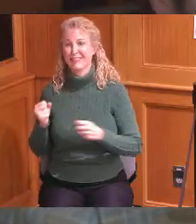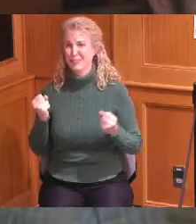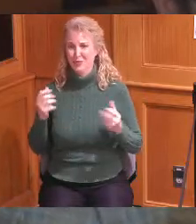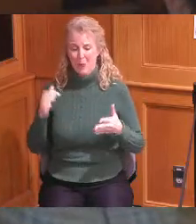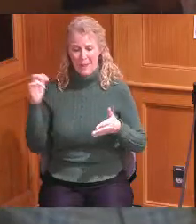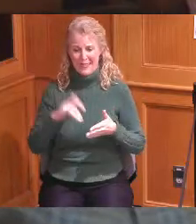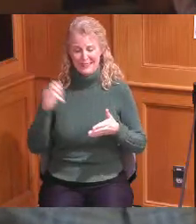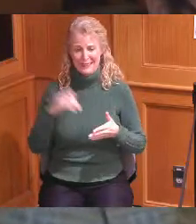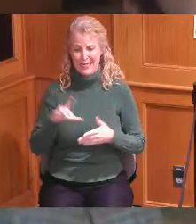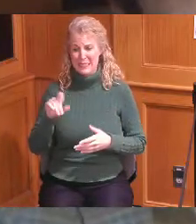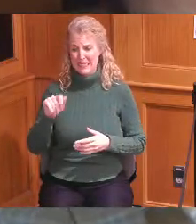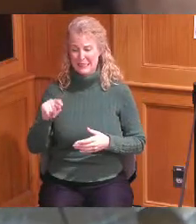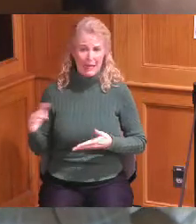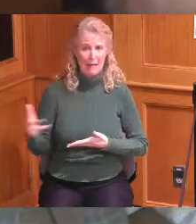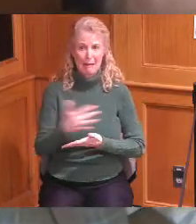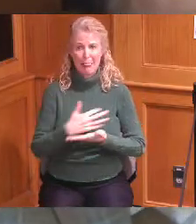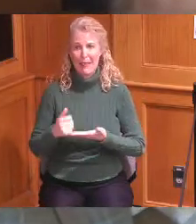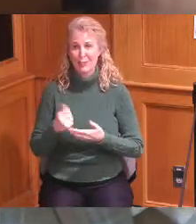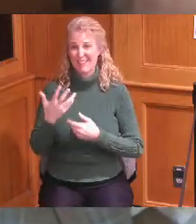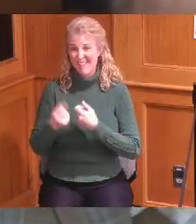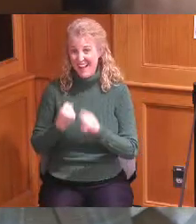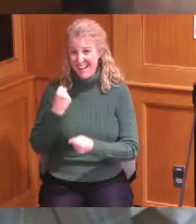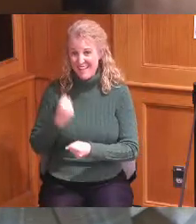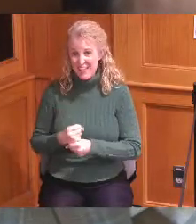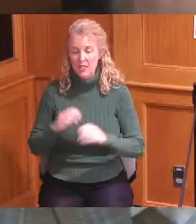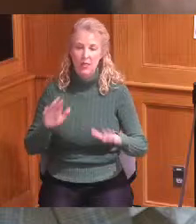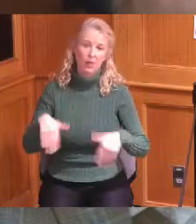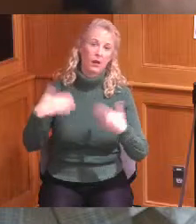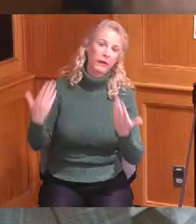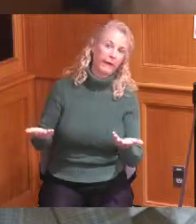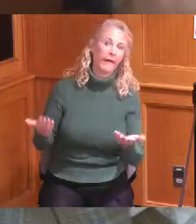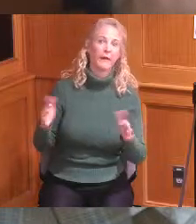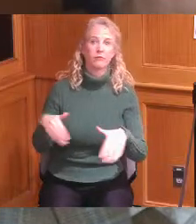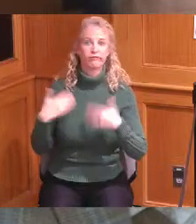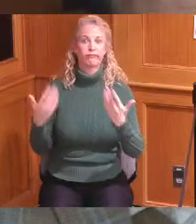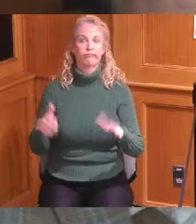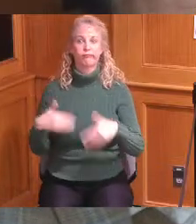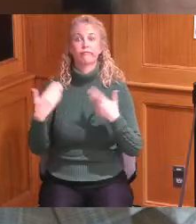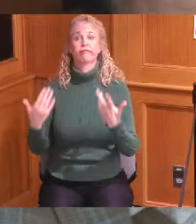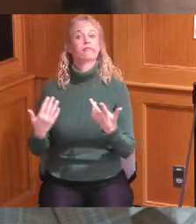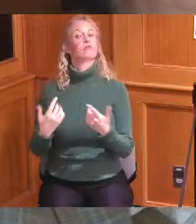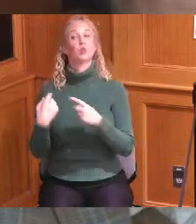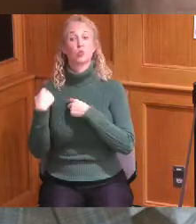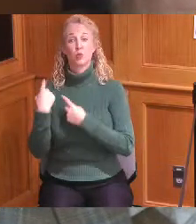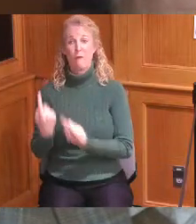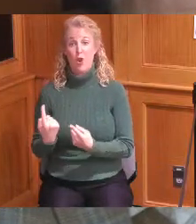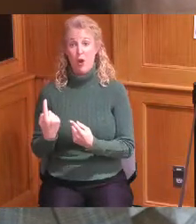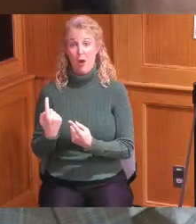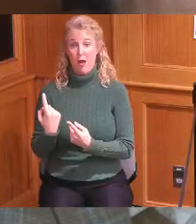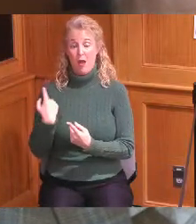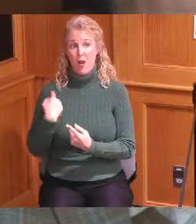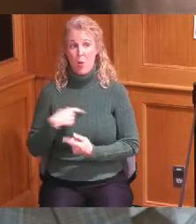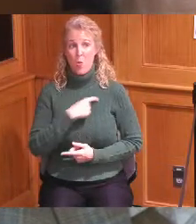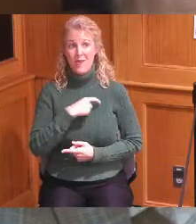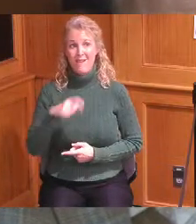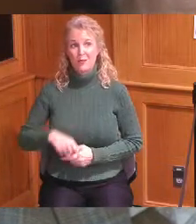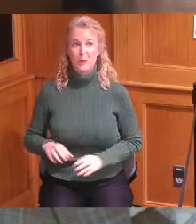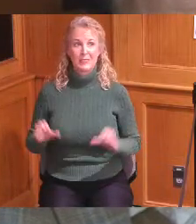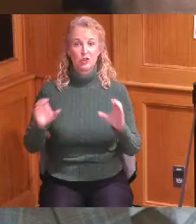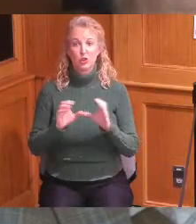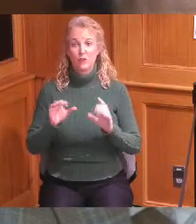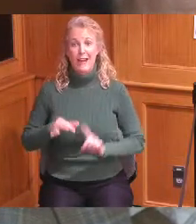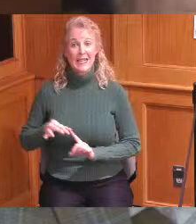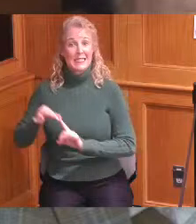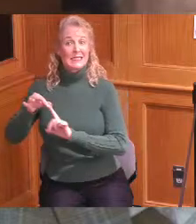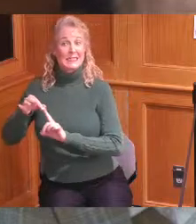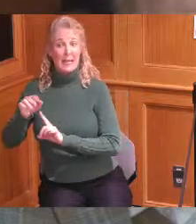it's unbelievable. And that is only for 5 years, and then you got to do it all again. It's the only group of people that have to be certified, except